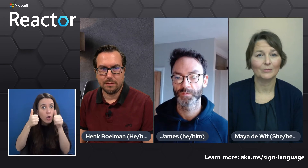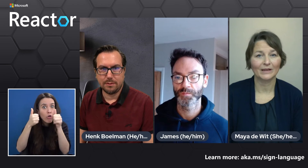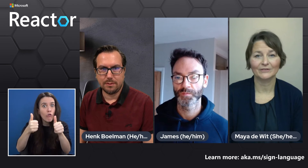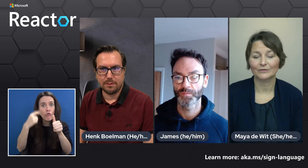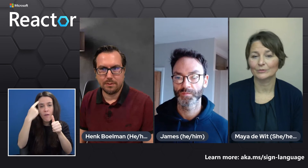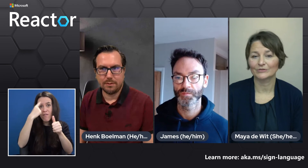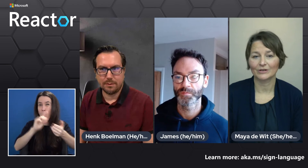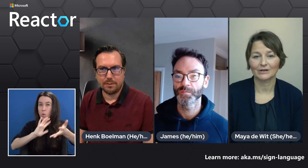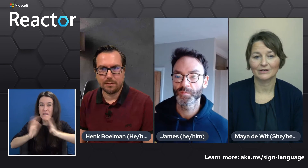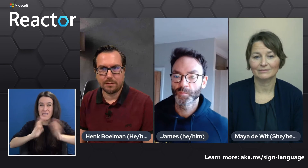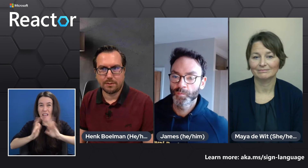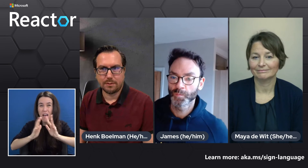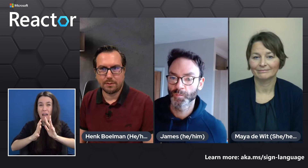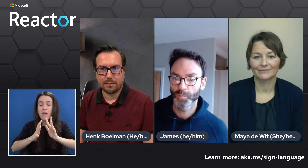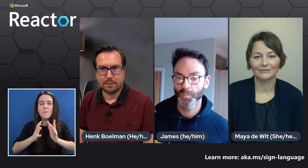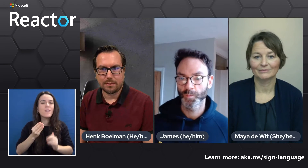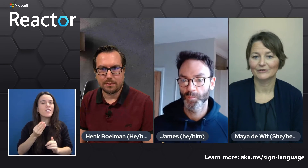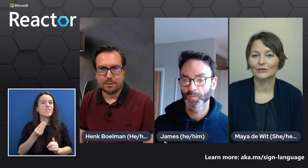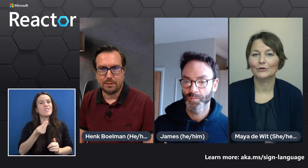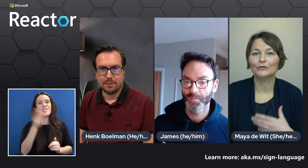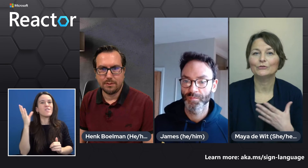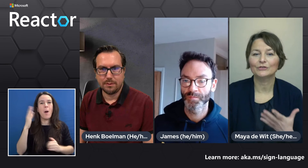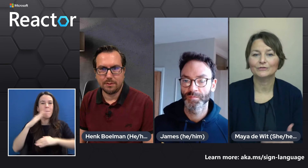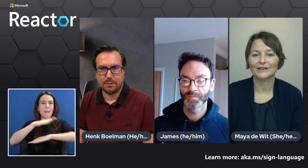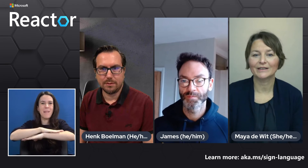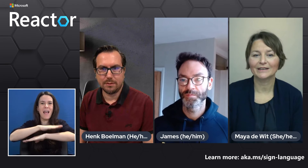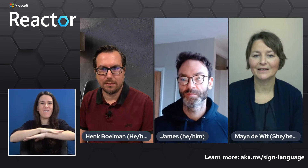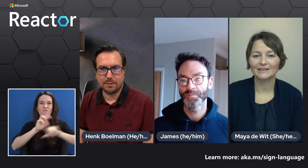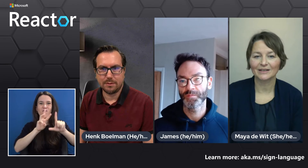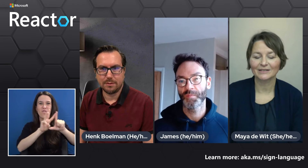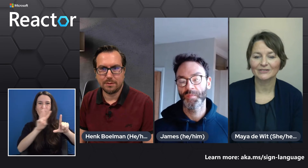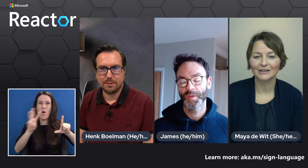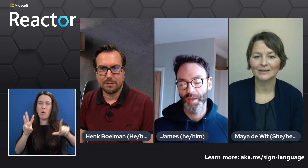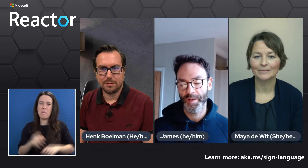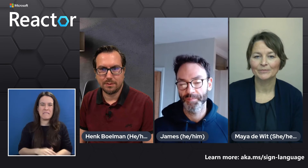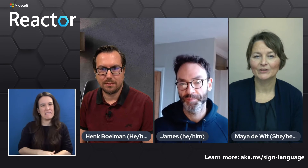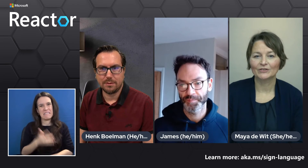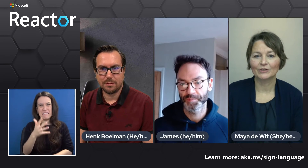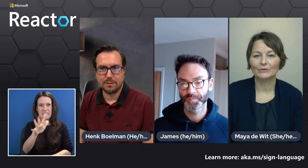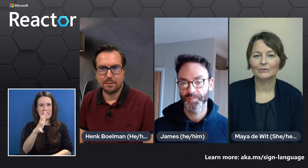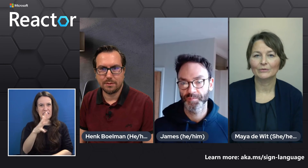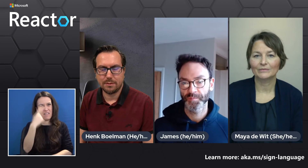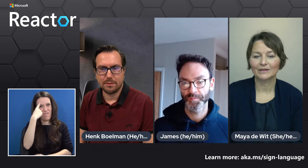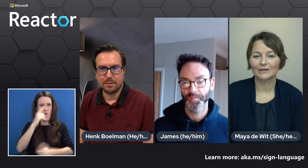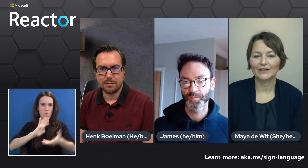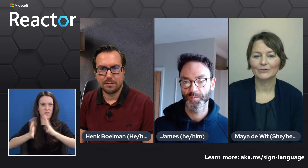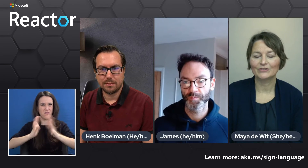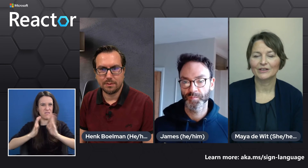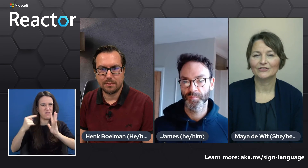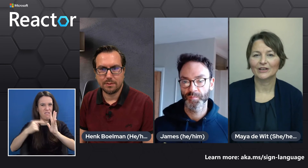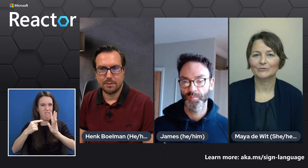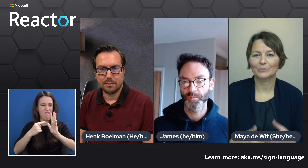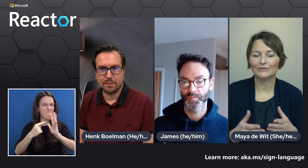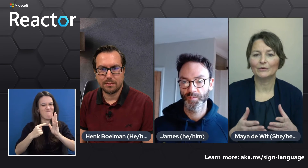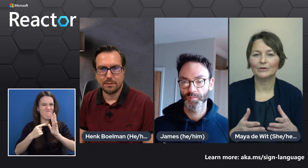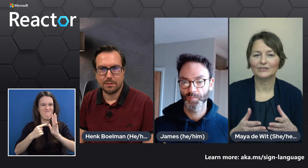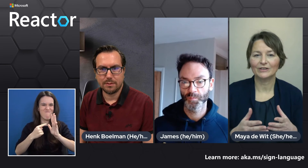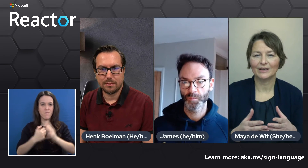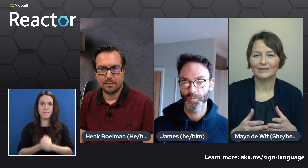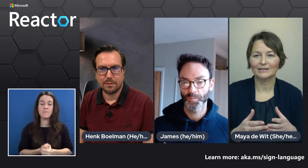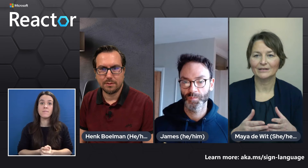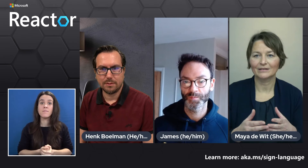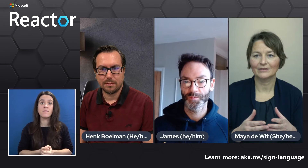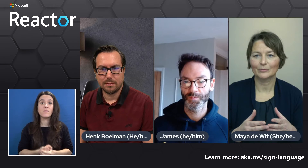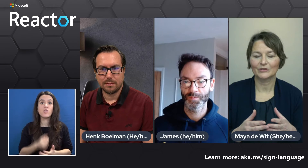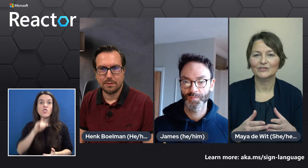all platforms are, user-friendly in that sense. Yeah. So, like you said, James, before, is